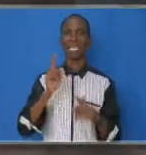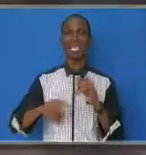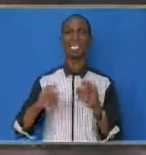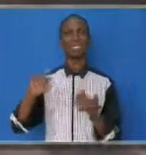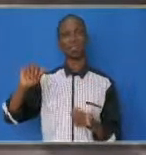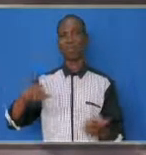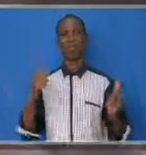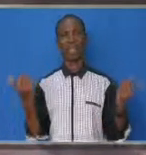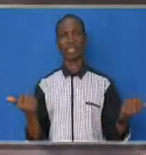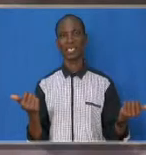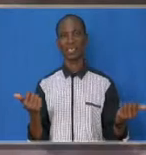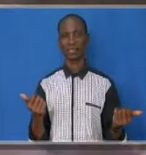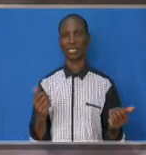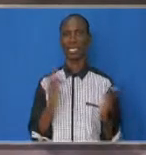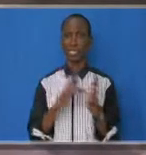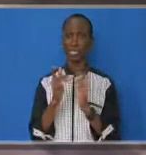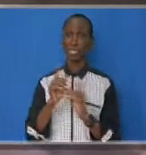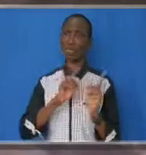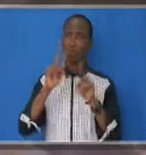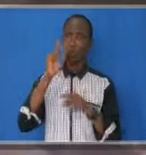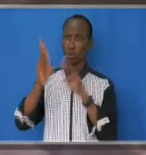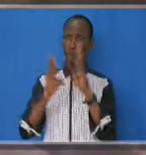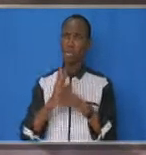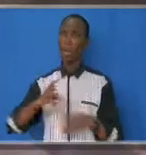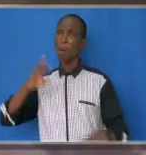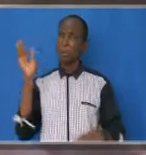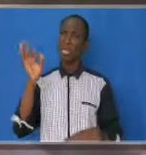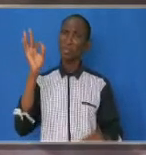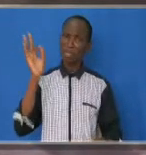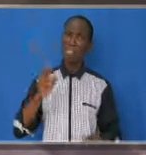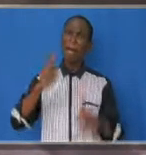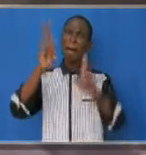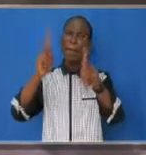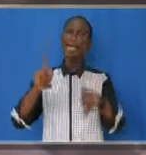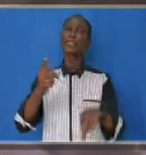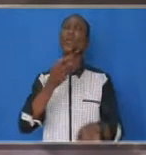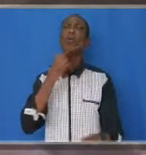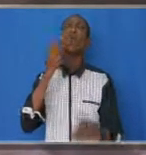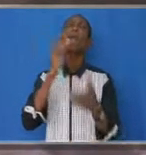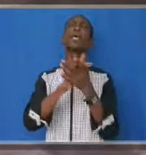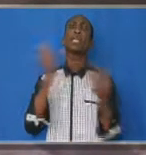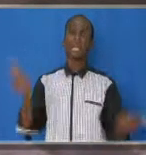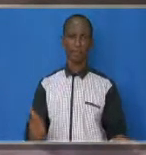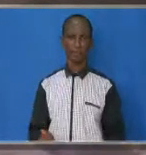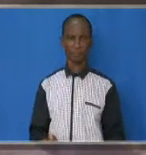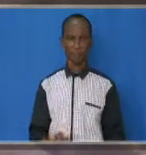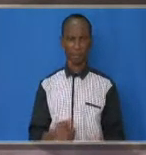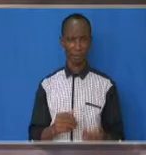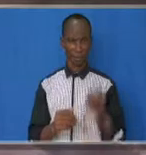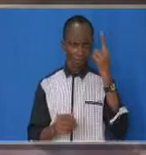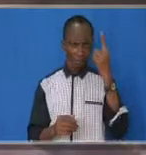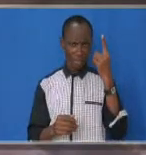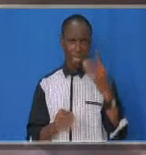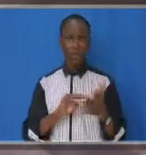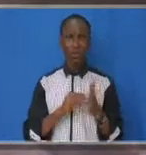muna nkasa uo kenkansua, ase mfuwe biyara ubeti asie se, sase muo kai asie